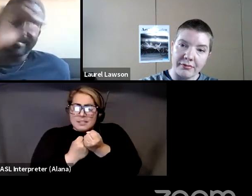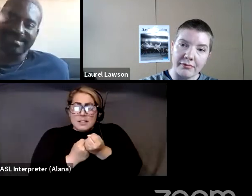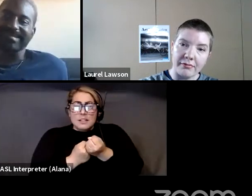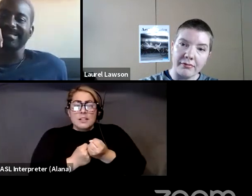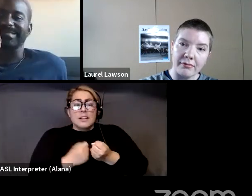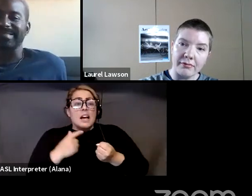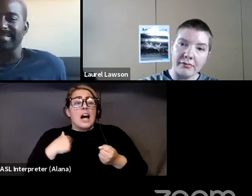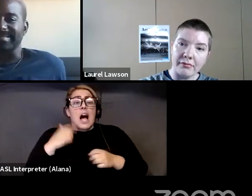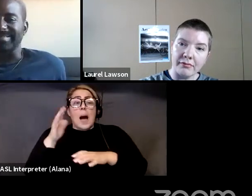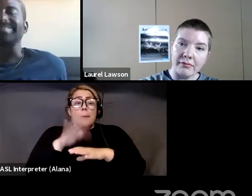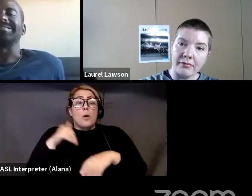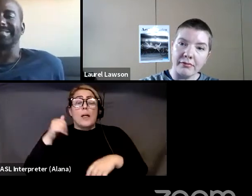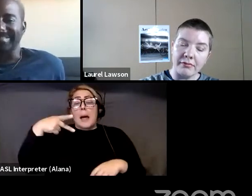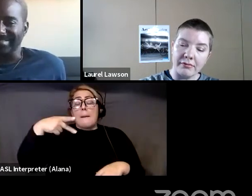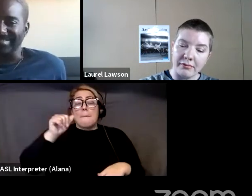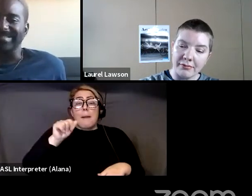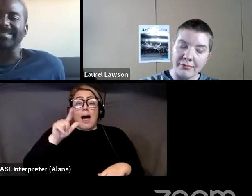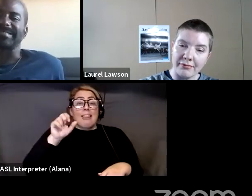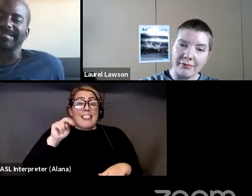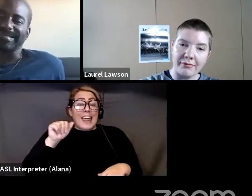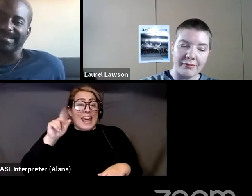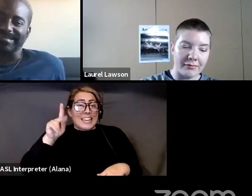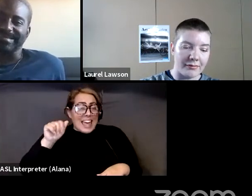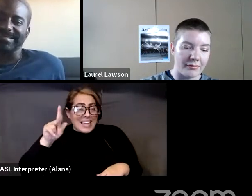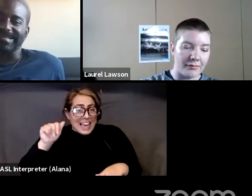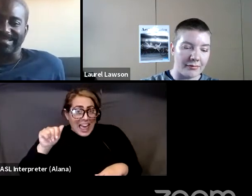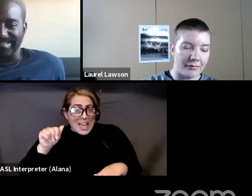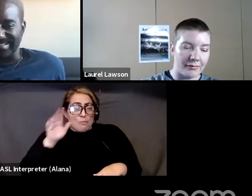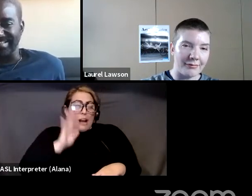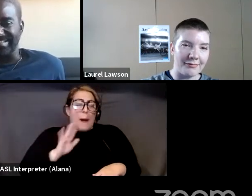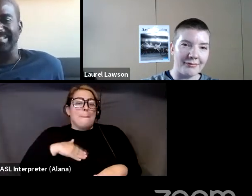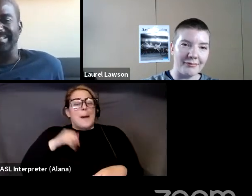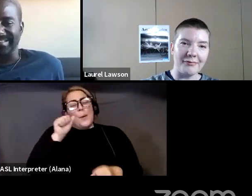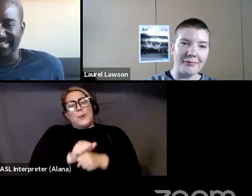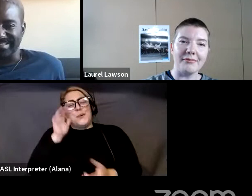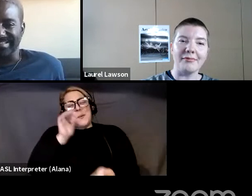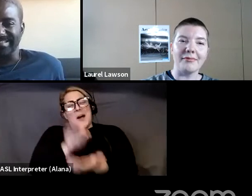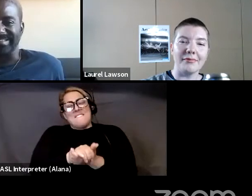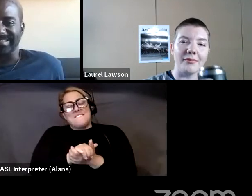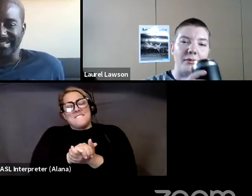calling in Palena KK Brown, my work wife.